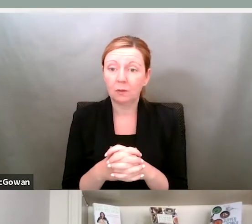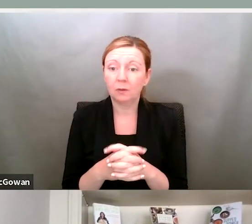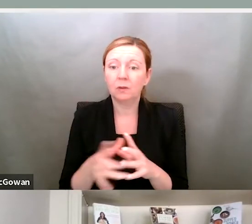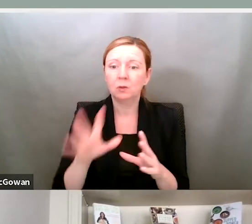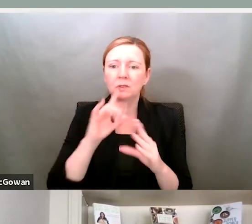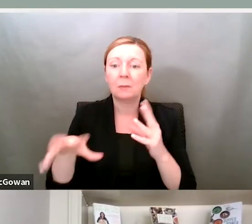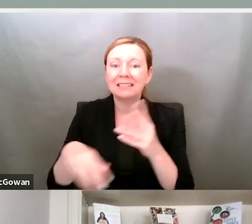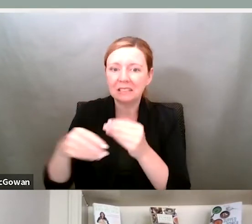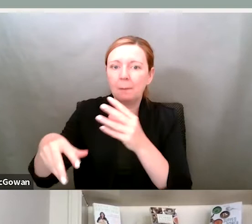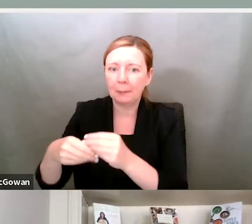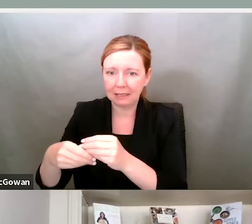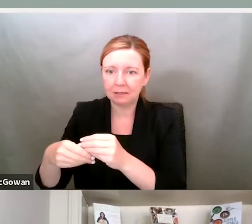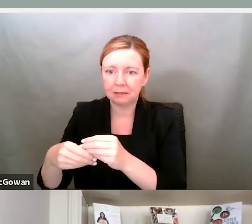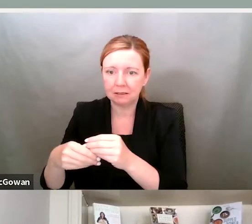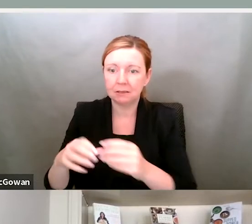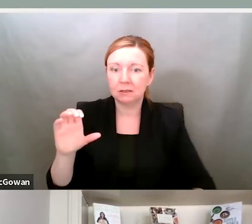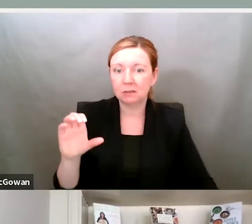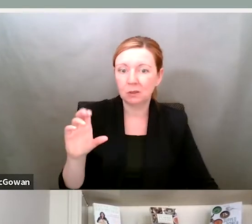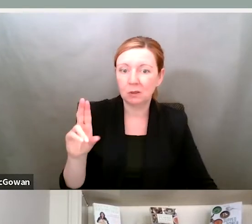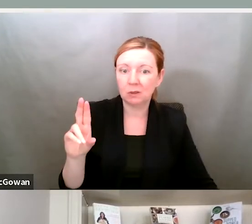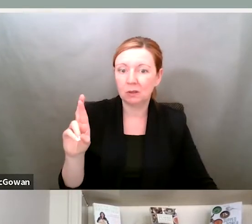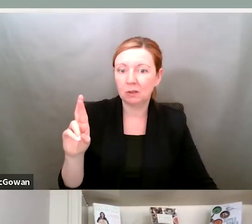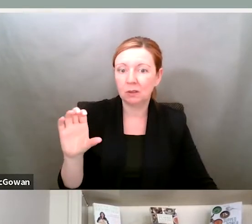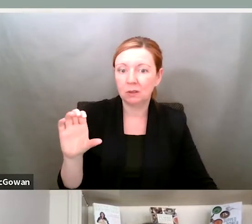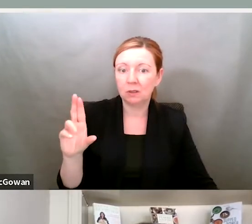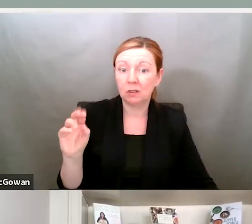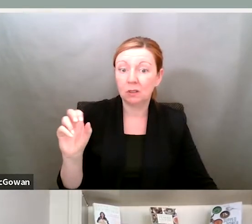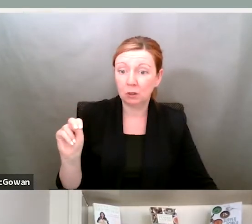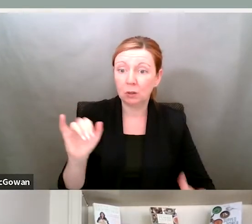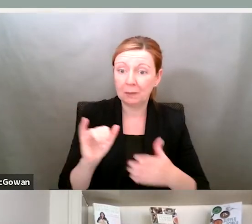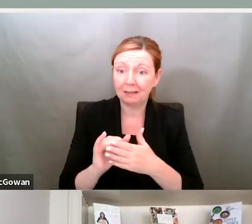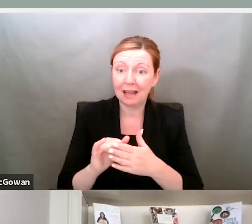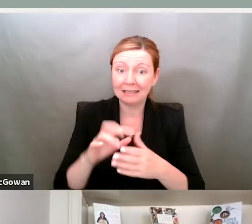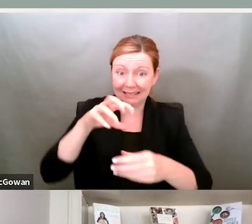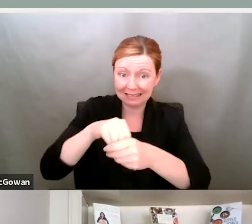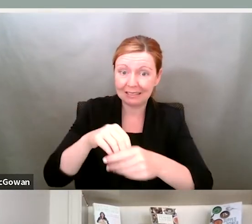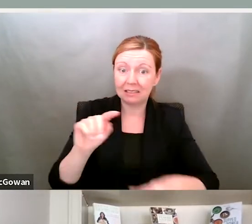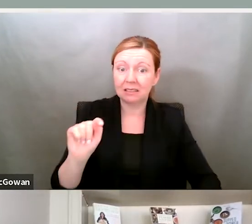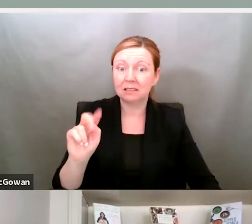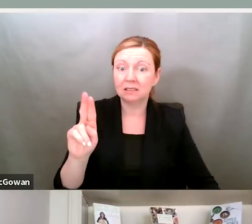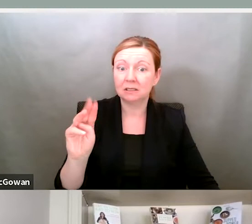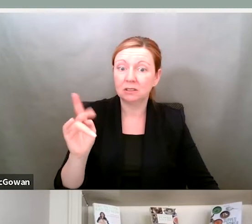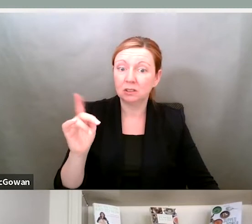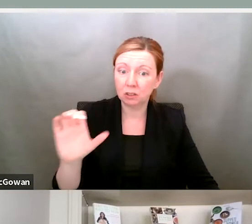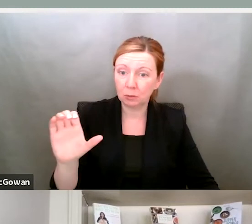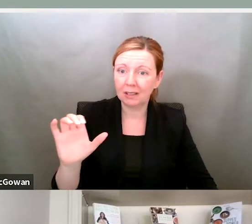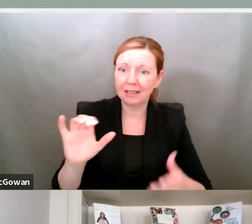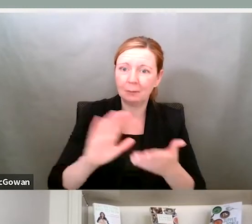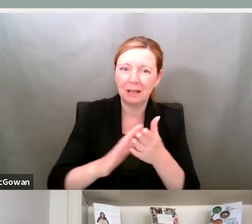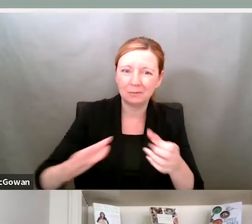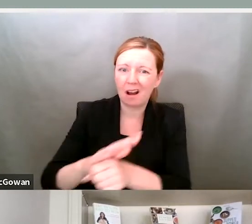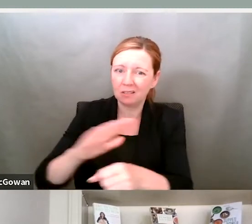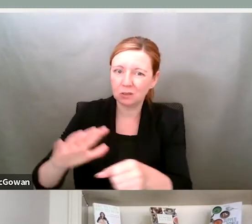supplements. Curcumin, which is the active compound in turmeric that's been isolated and concentrated. It's a concentrate like that,